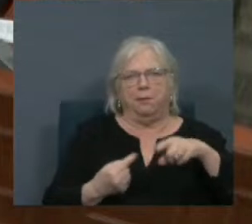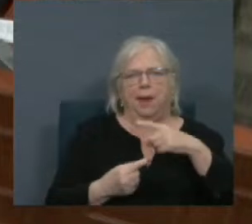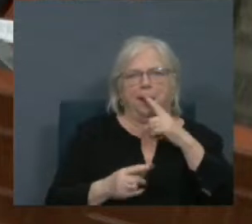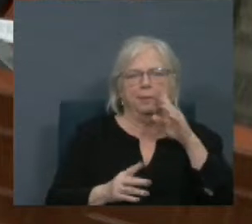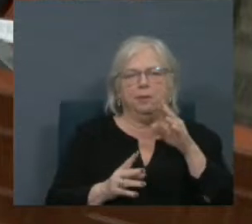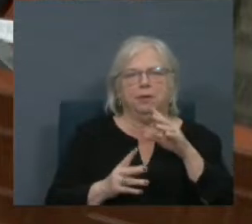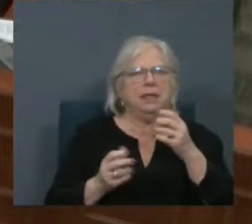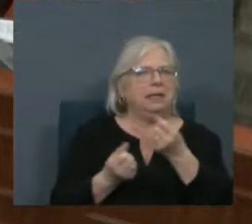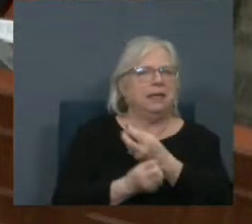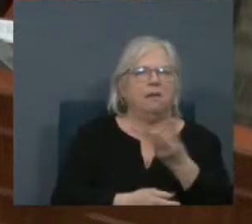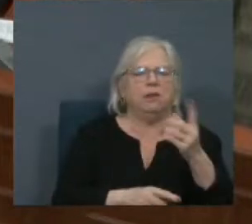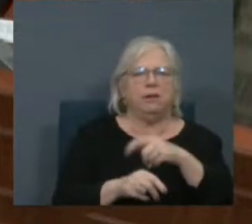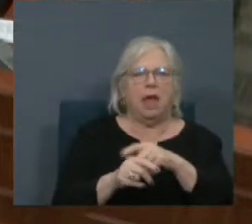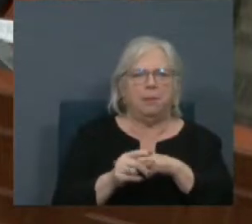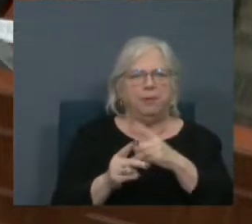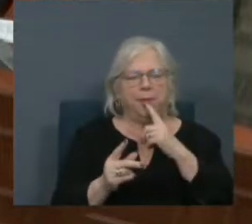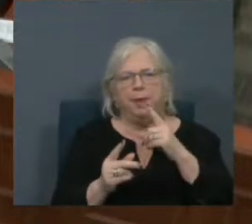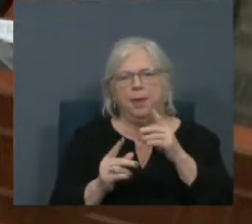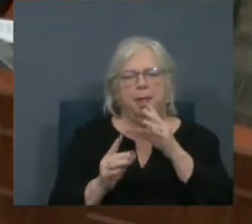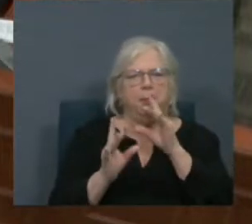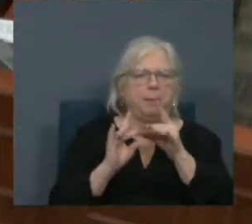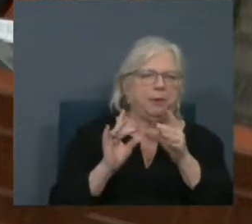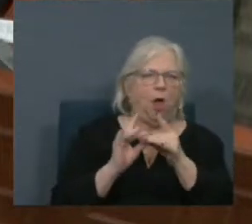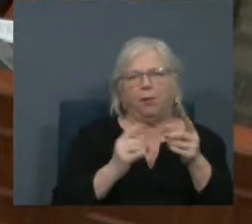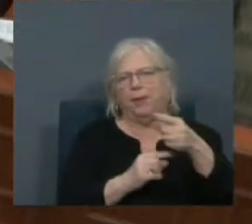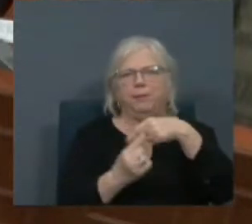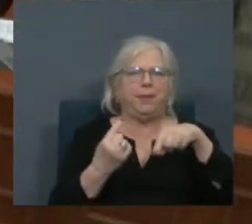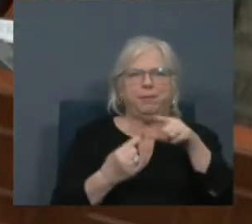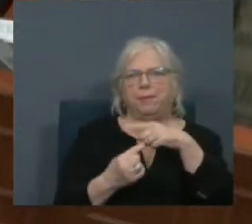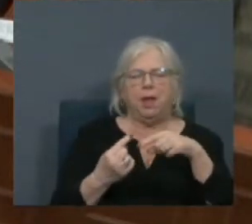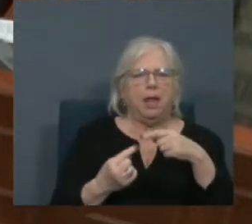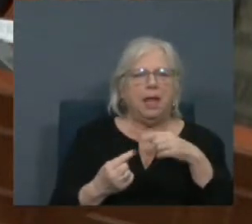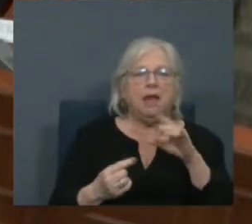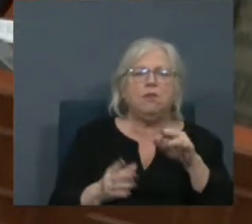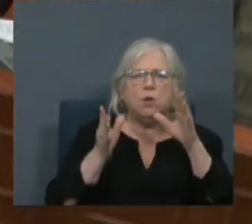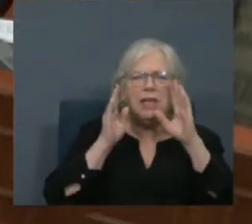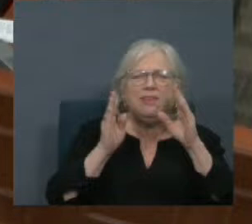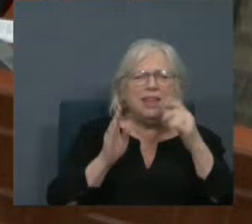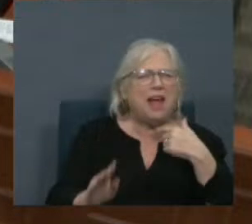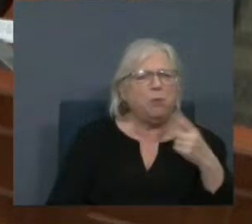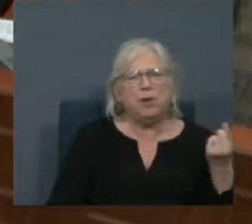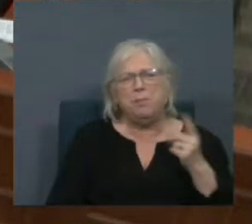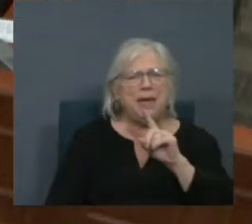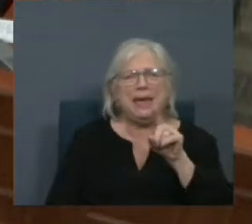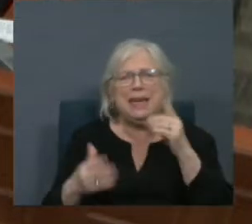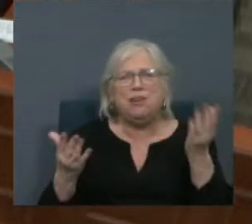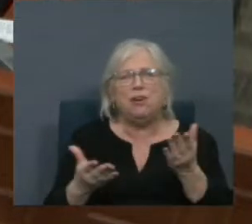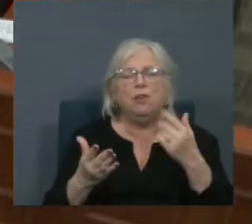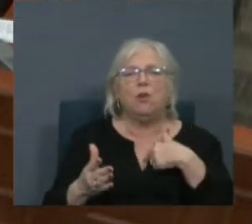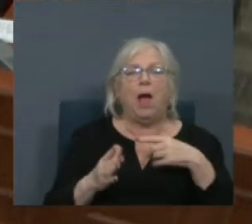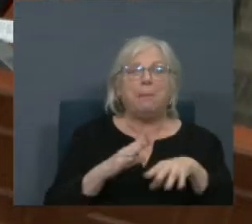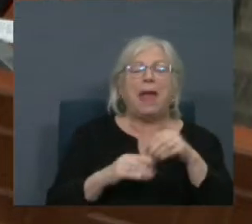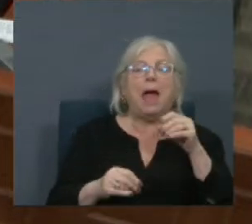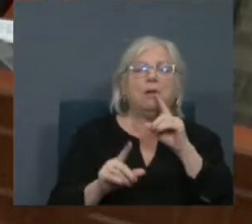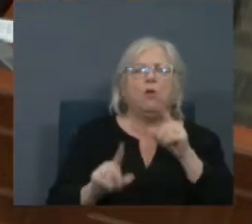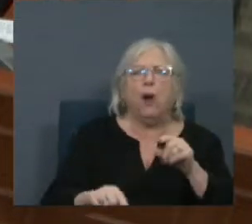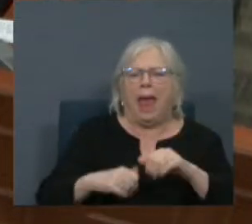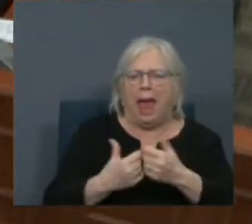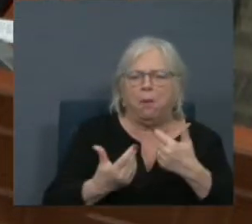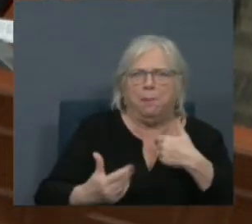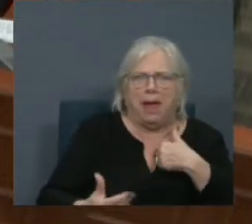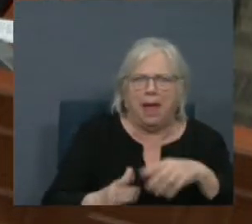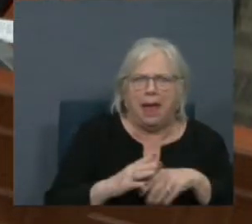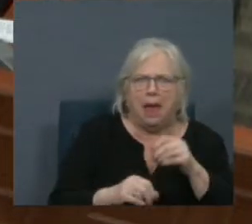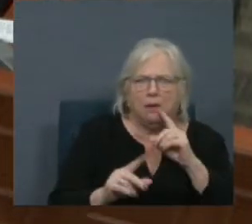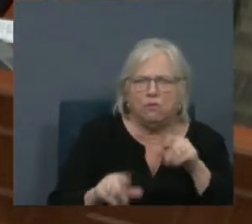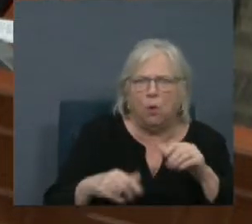times. And if you wouldn't have listened, we wouldn't have been up here. I wouldn't be up here. So I'm out of order. How am I out of